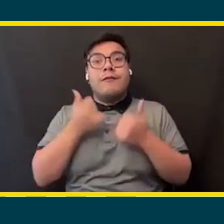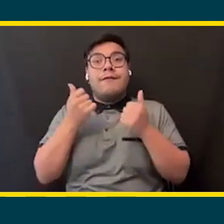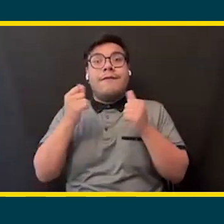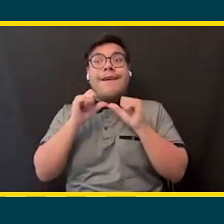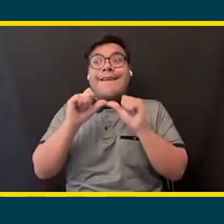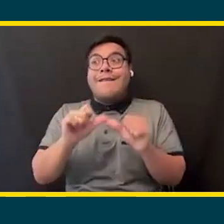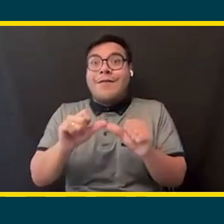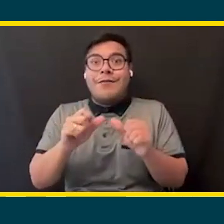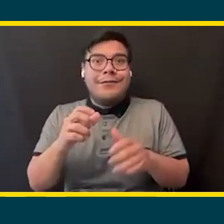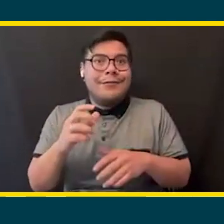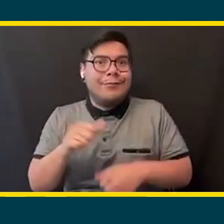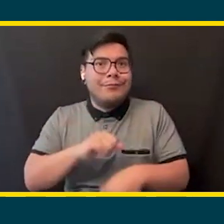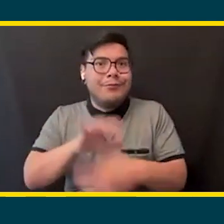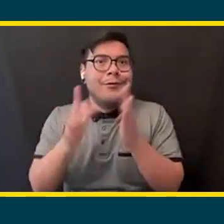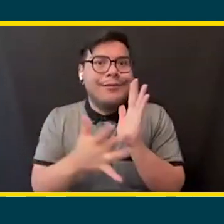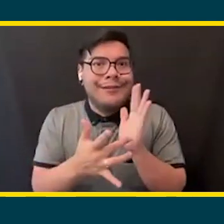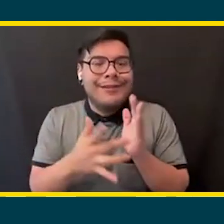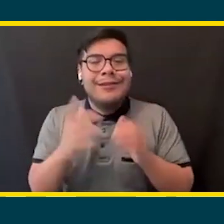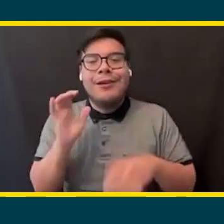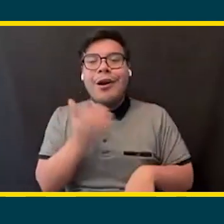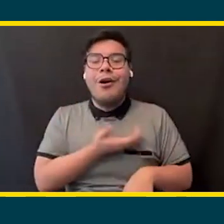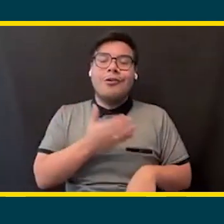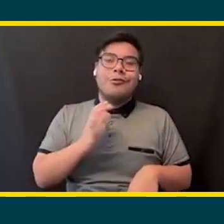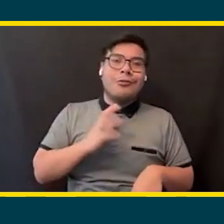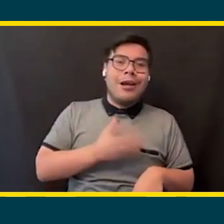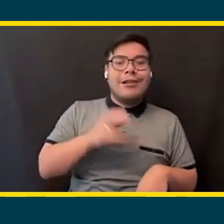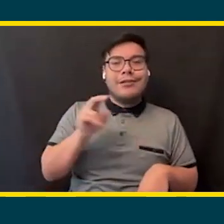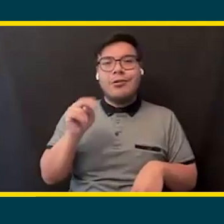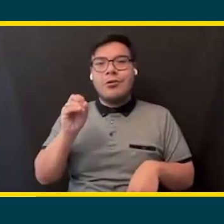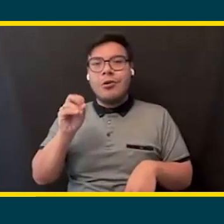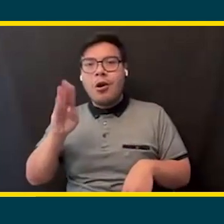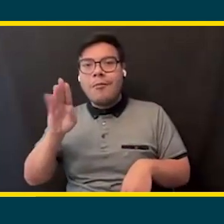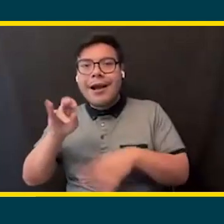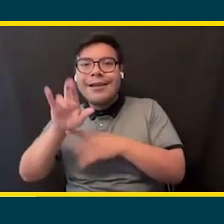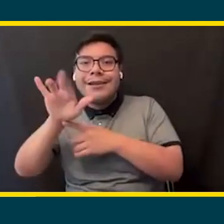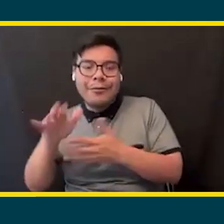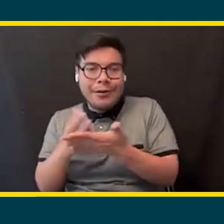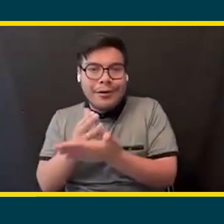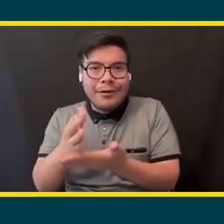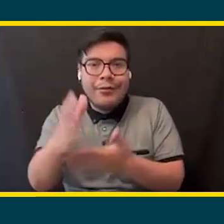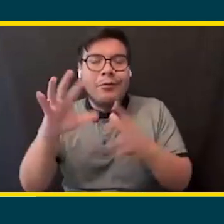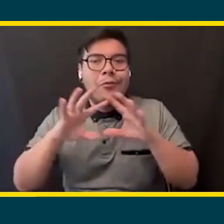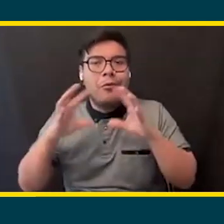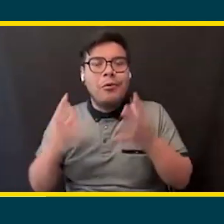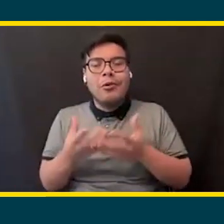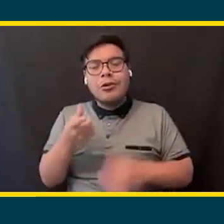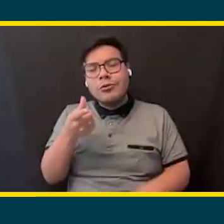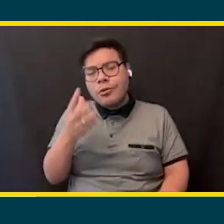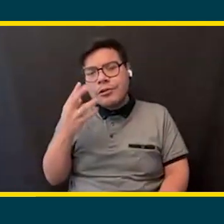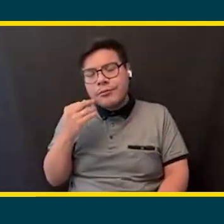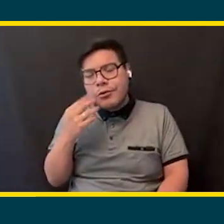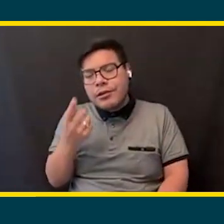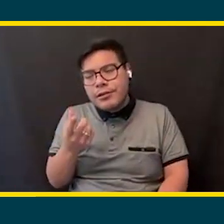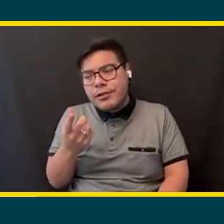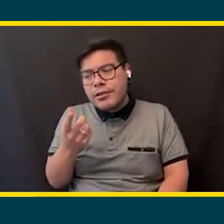non-binary movements through the world. In your experience, Kate, is this something that you hear